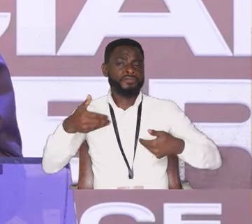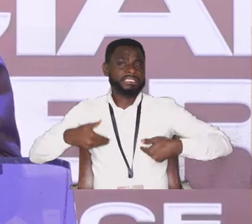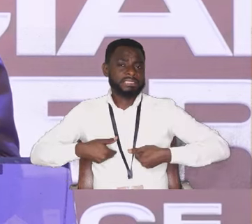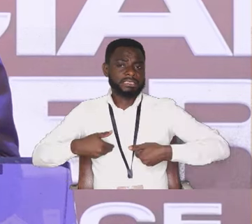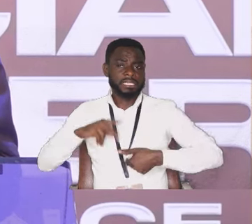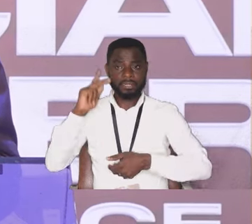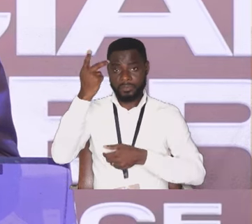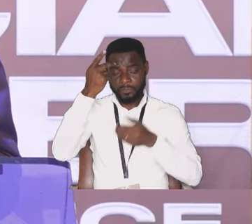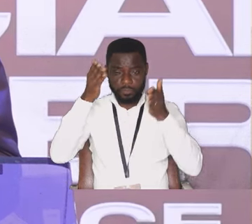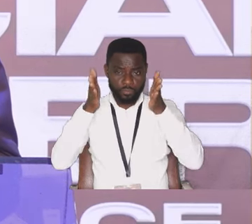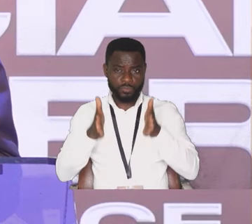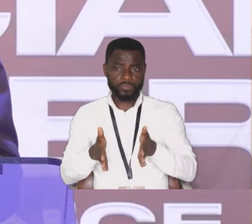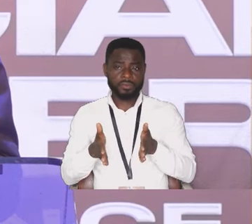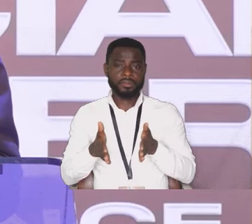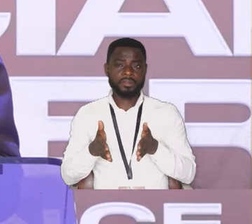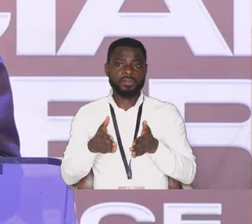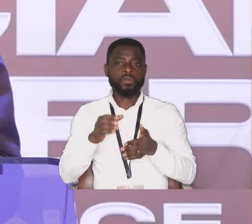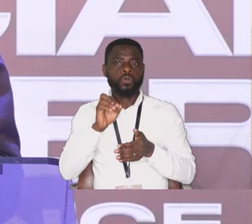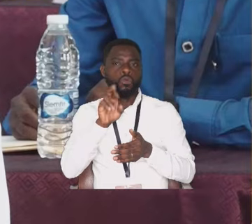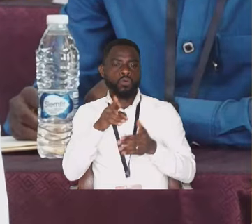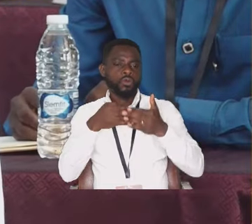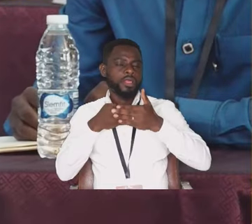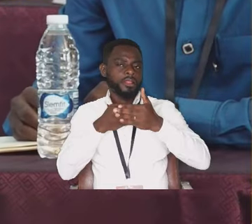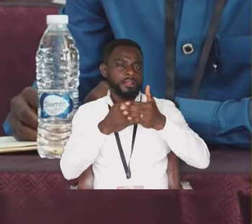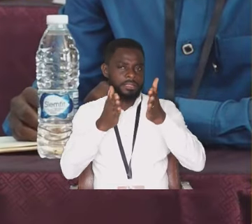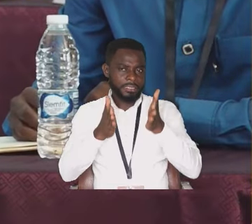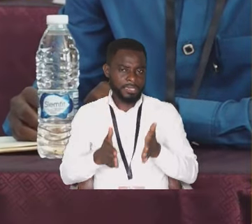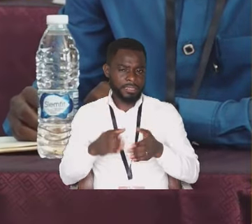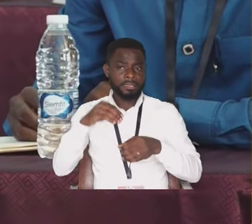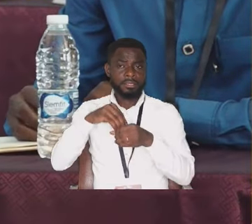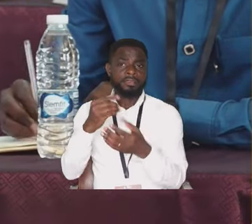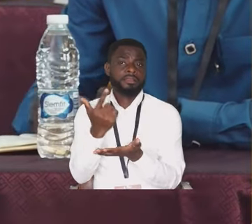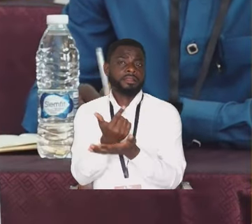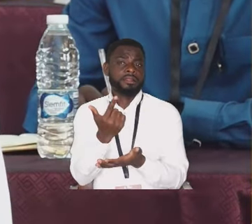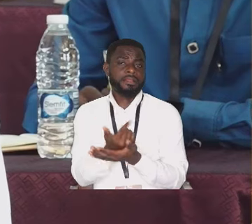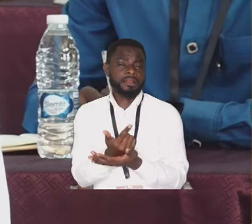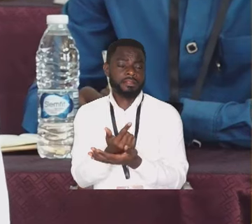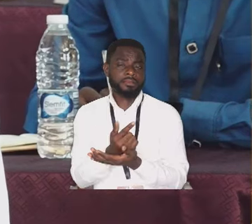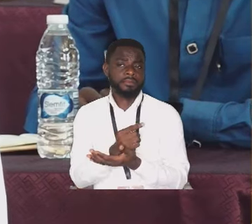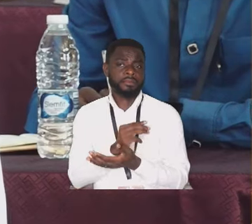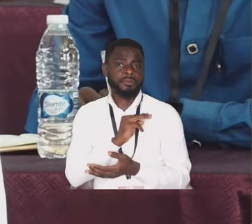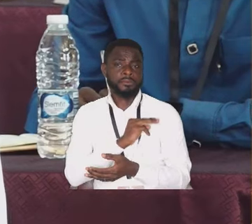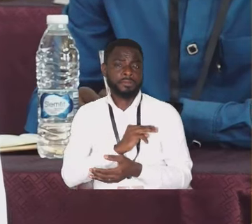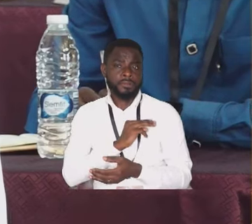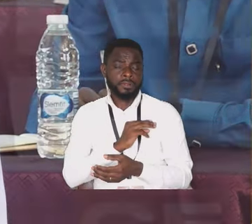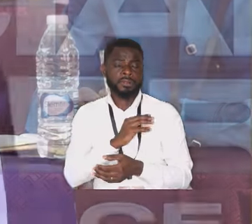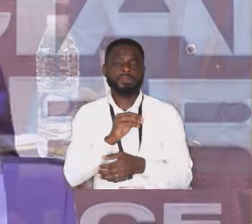politician or leader in Ghana's moral vision and